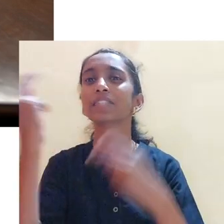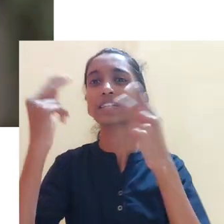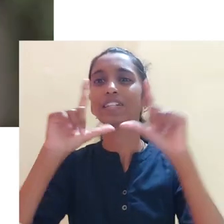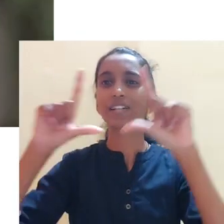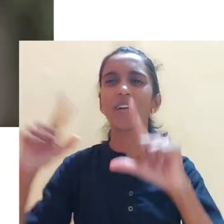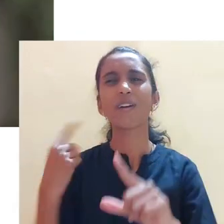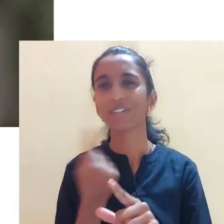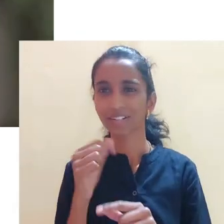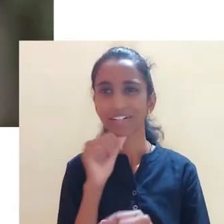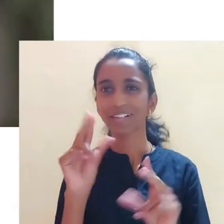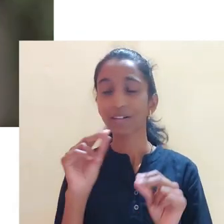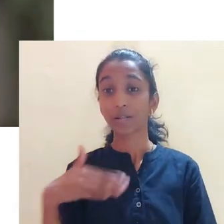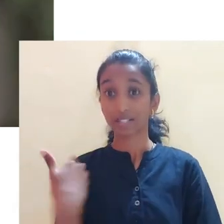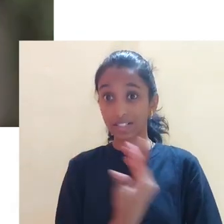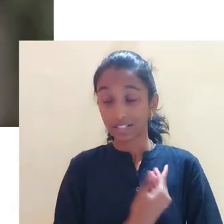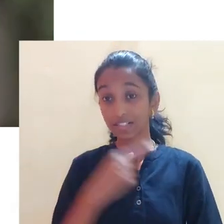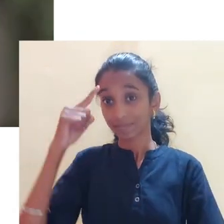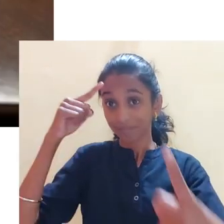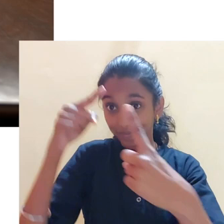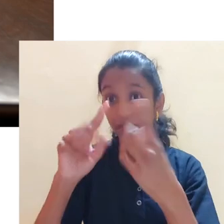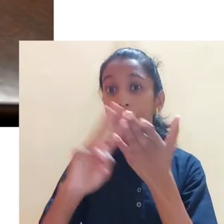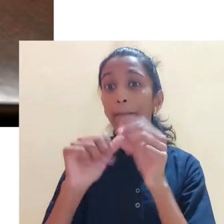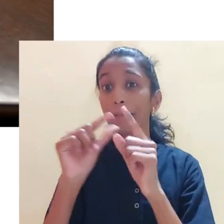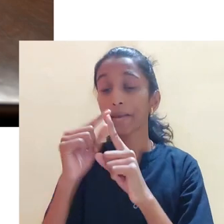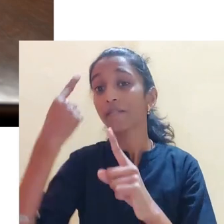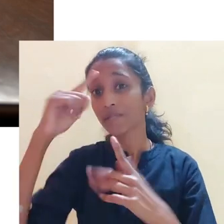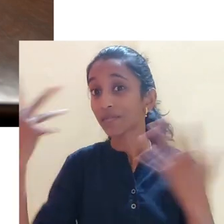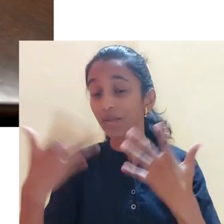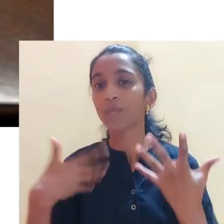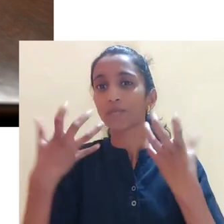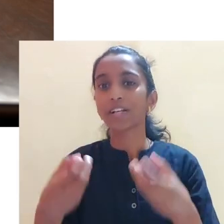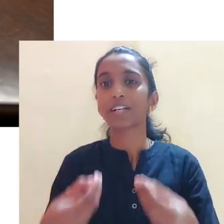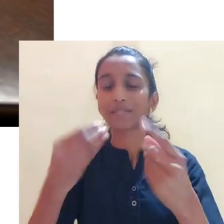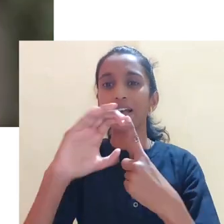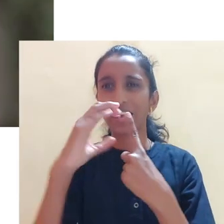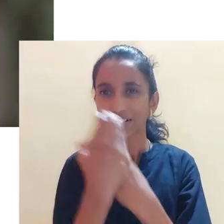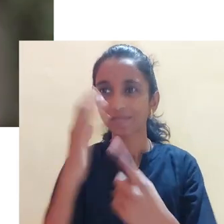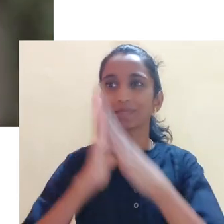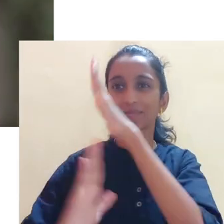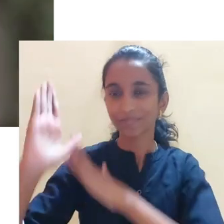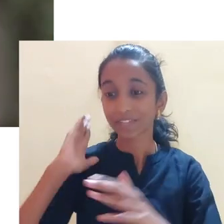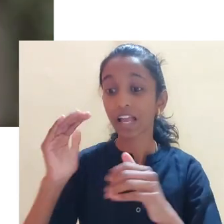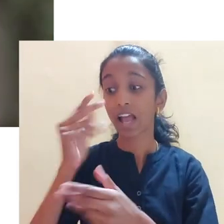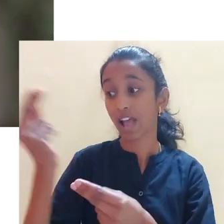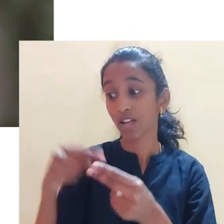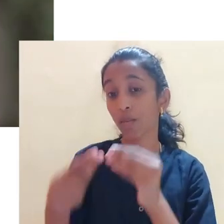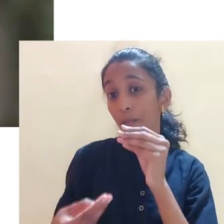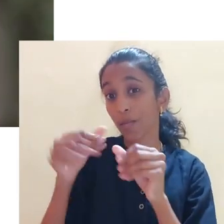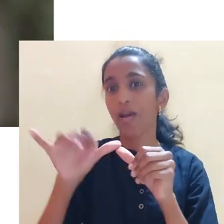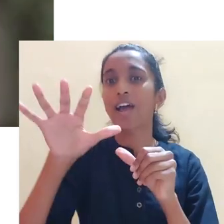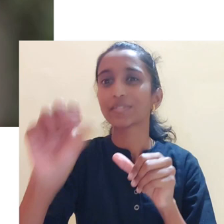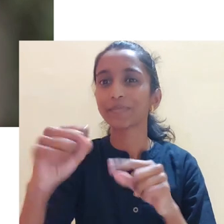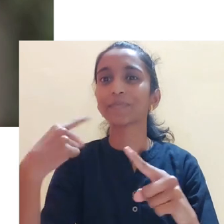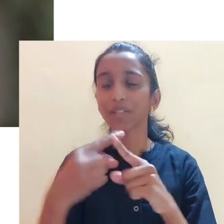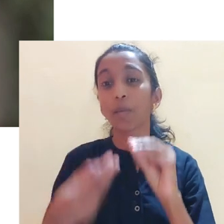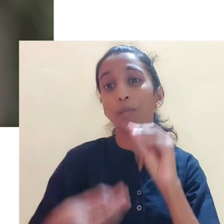artworks. A central part of our mission at MAP is to bring art, culture, and heritage to all of you, to make art more accessible and